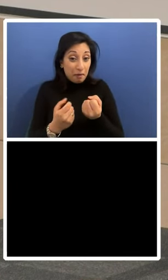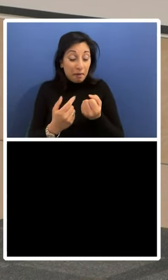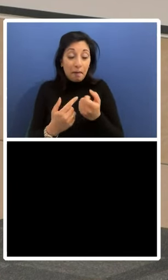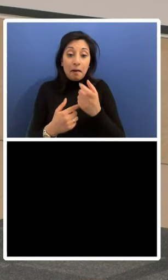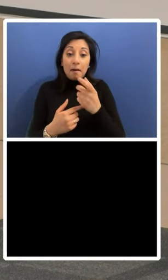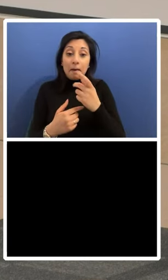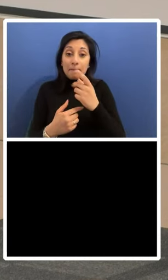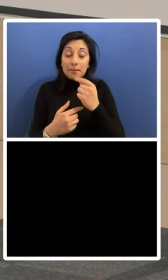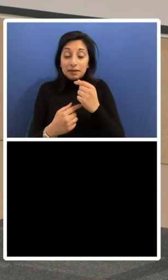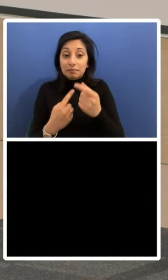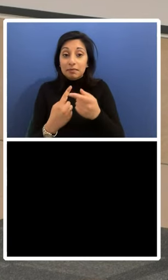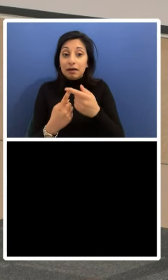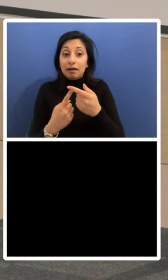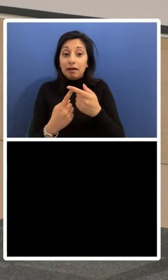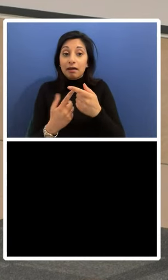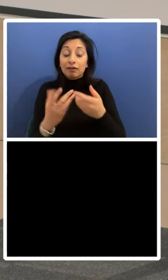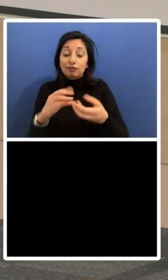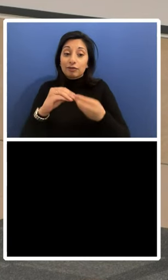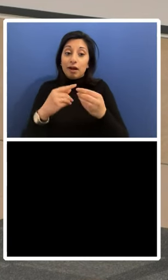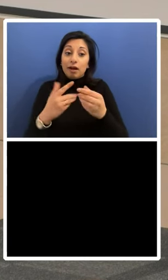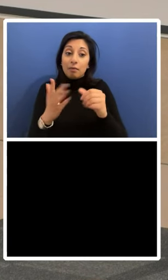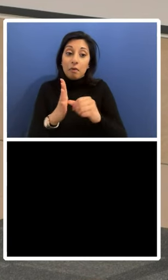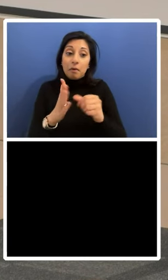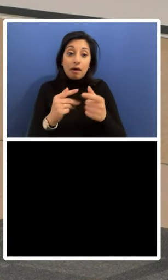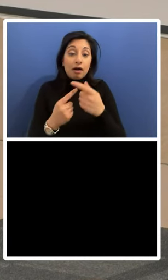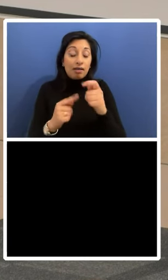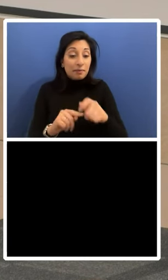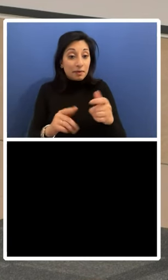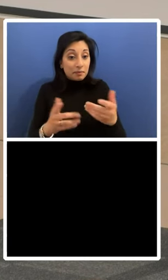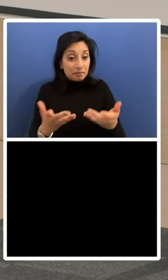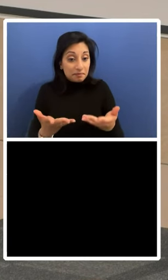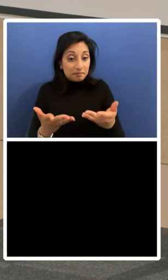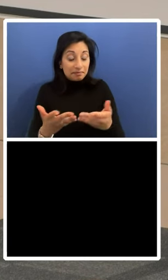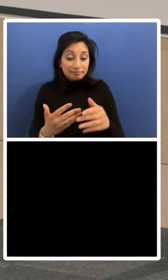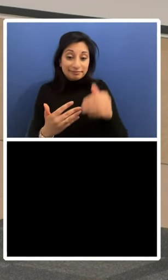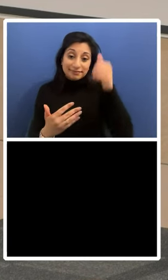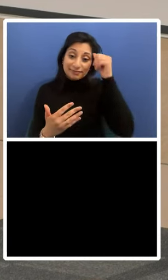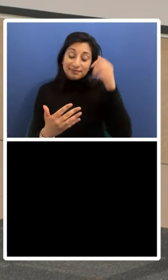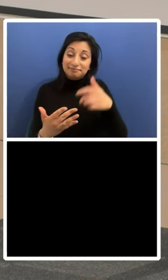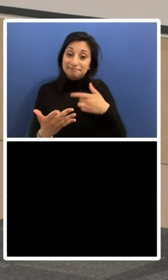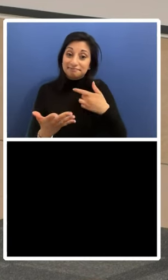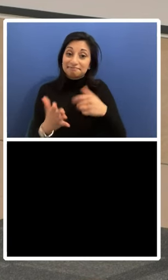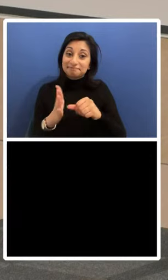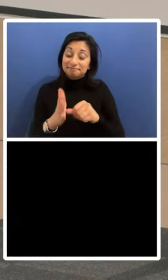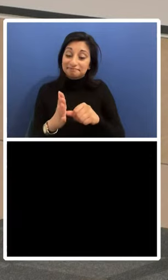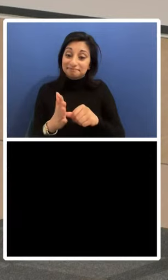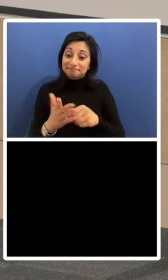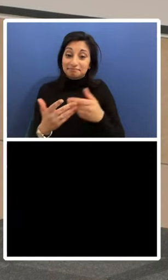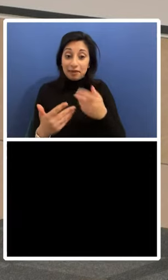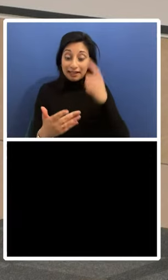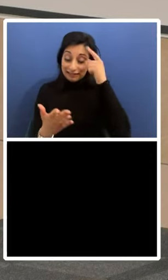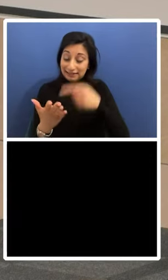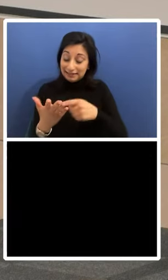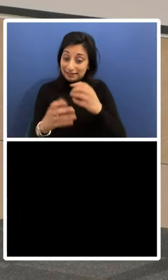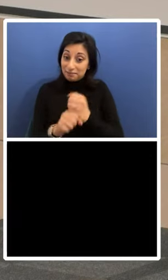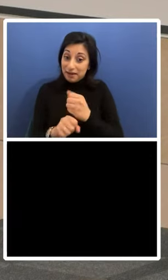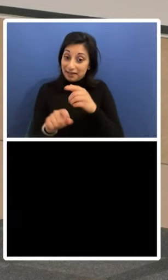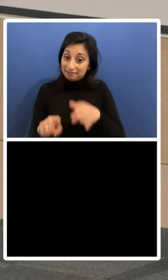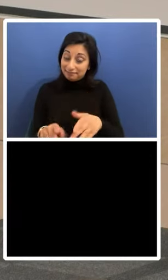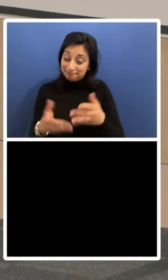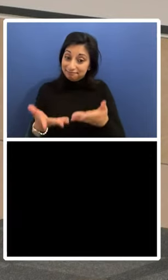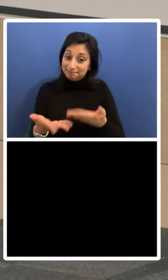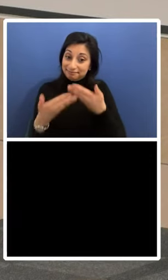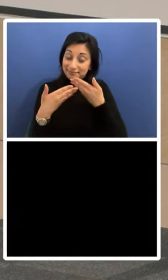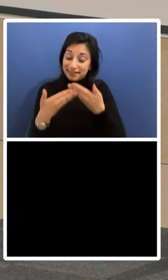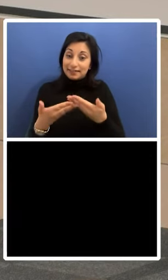poor, and you've got to make it happen. And I know it's hard, yeah. But that's what I did. Thank you. Okay, I'm going to ask Bex